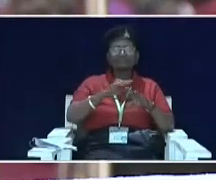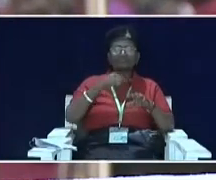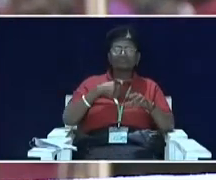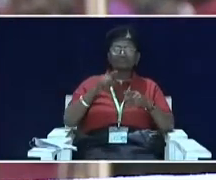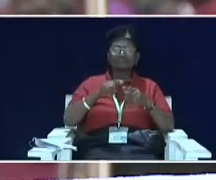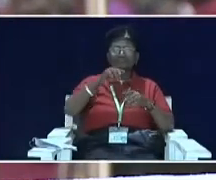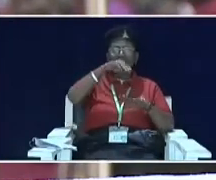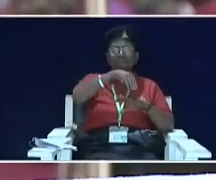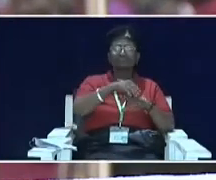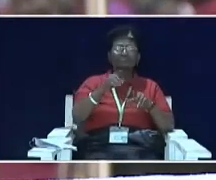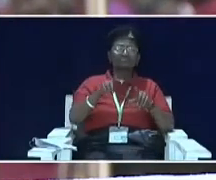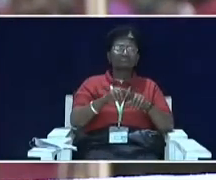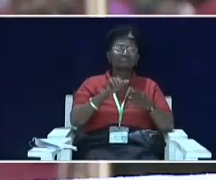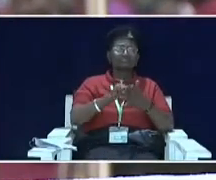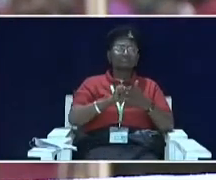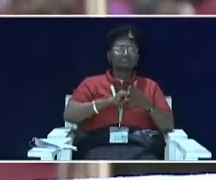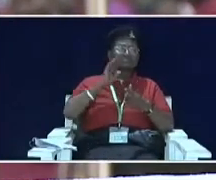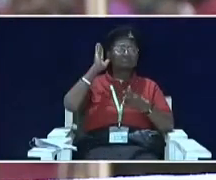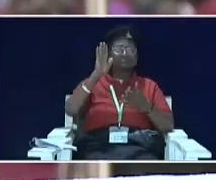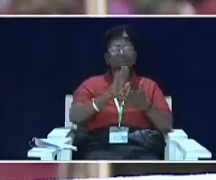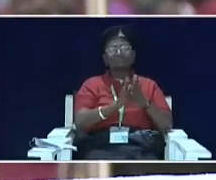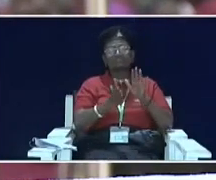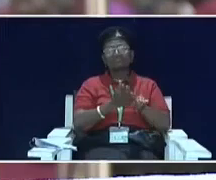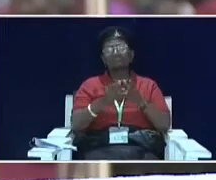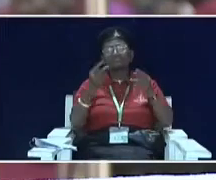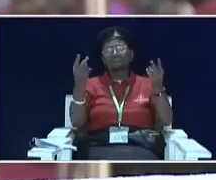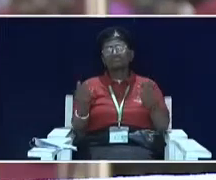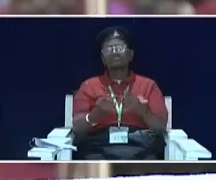so I may become a vessel unto honor